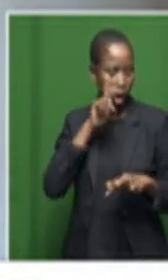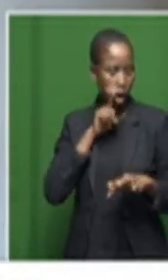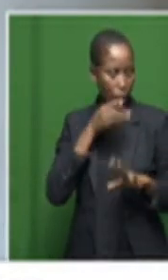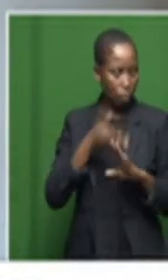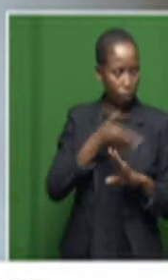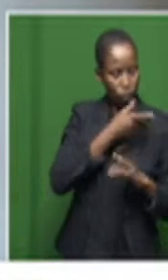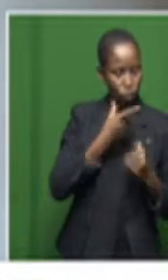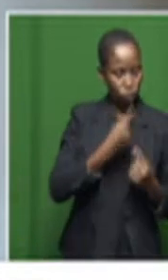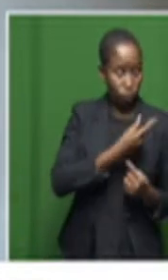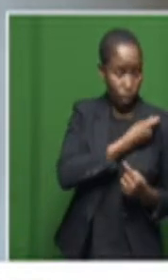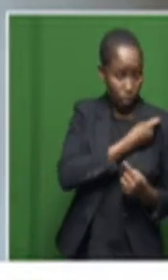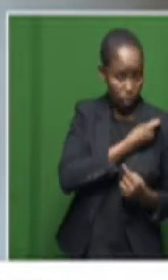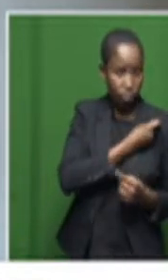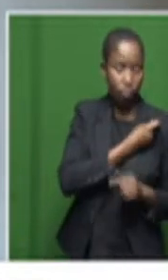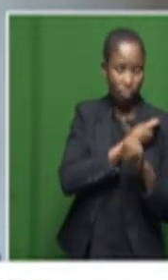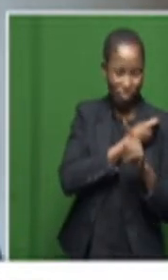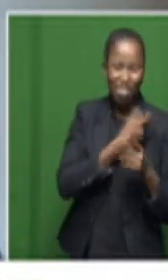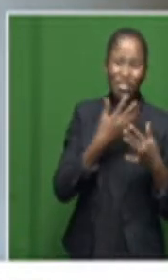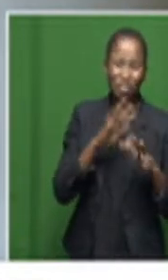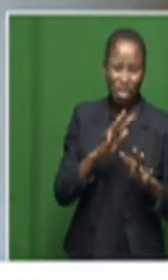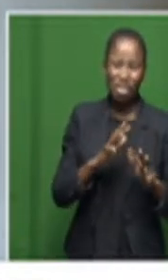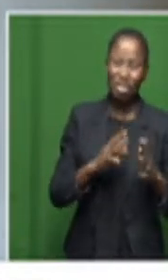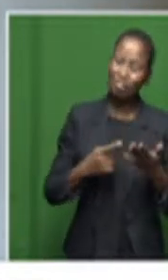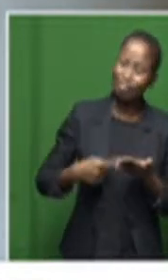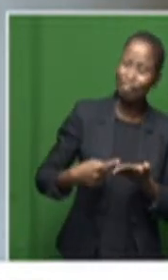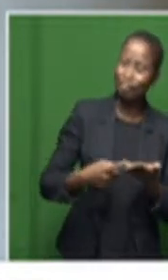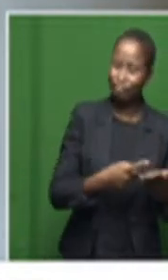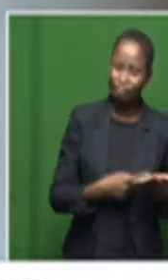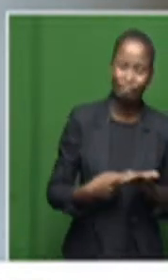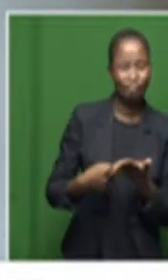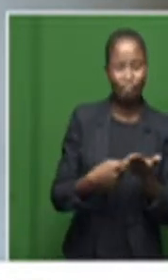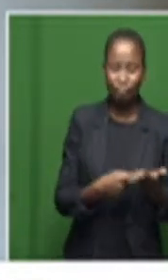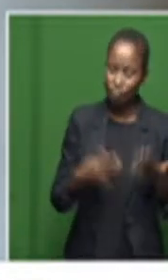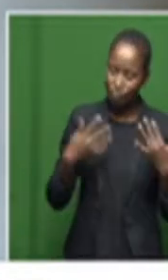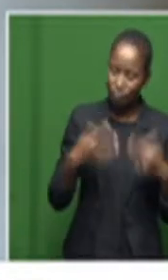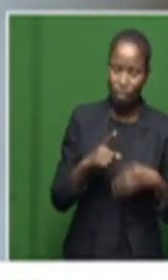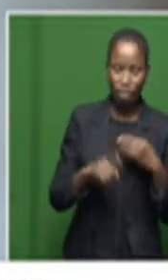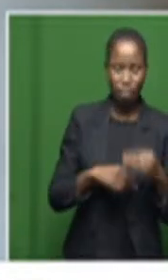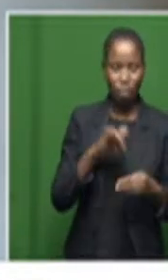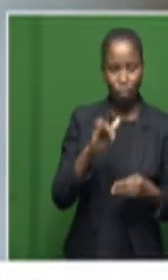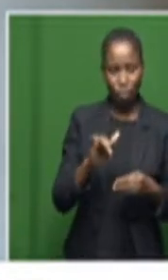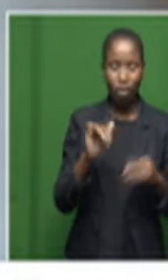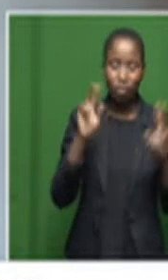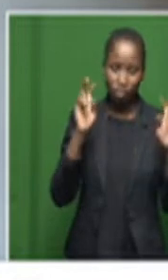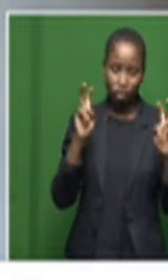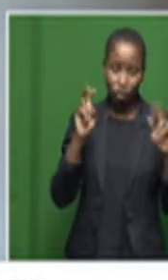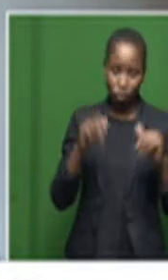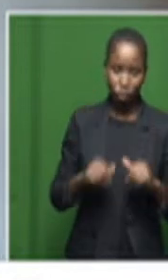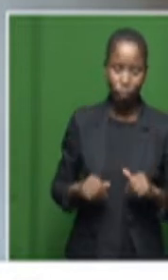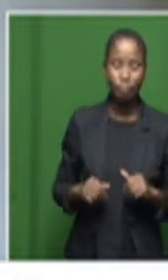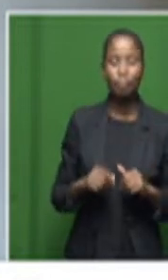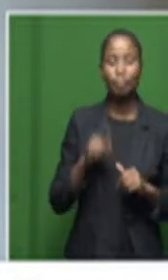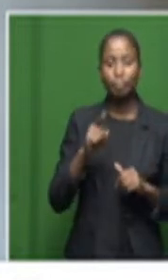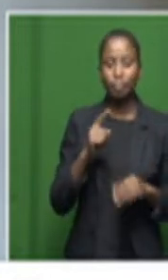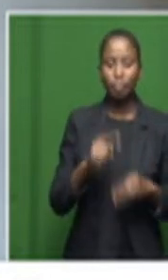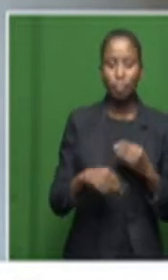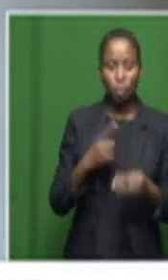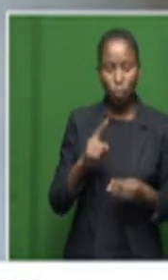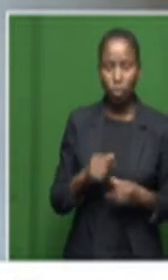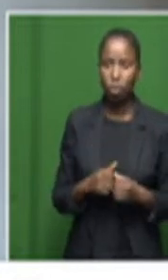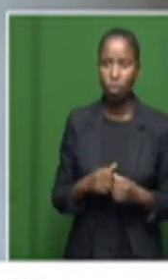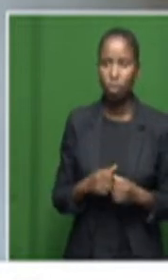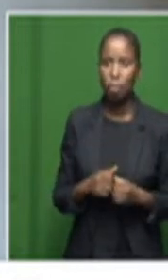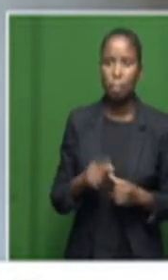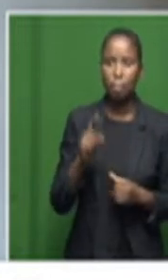vaccinate? There has been a long discussion in the Vaccine Ministerial Advisory Committee about this. It's about having a